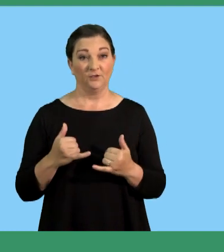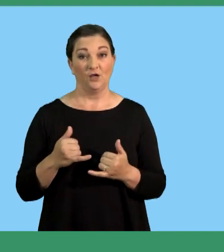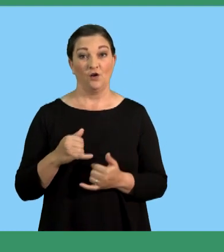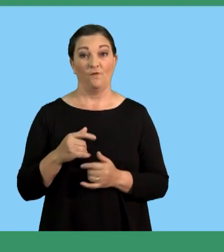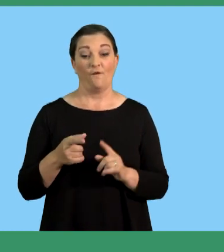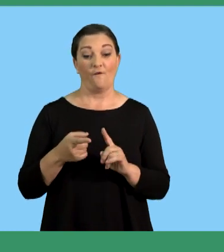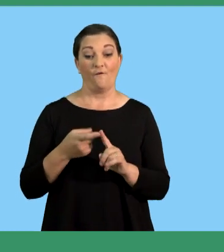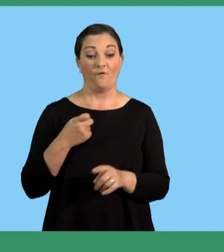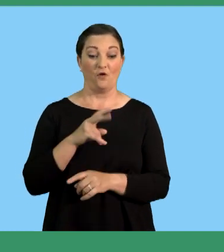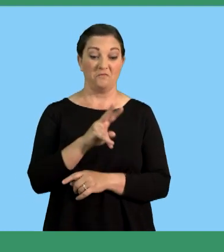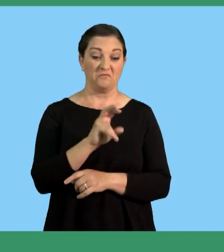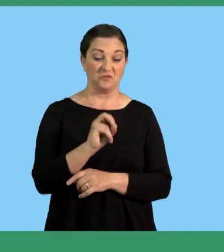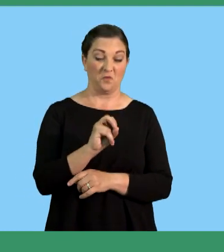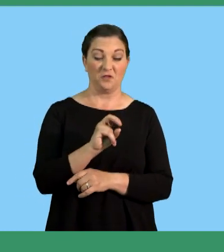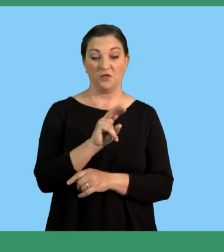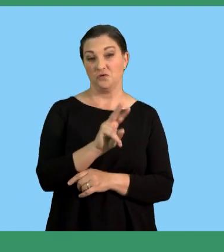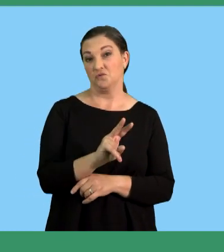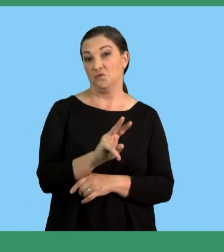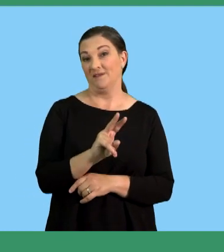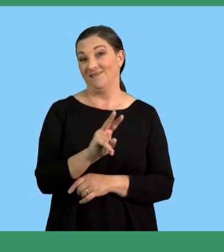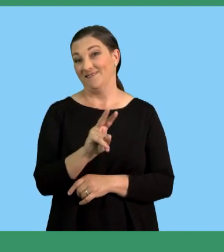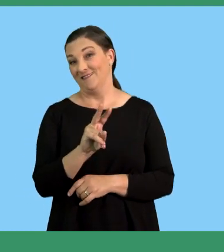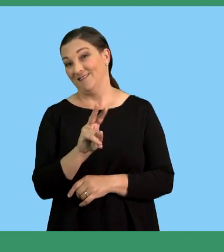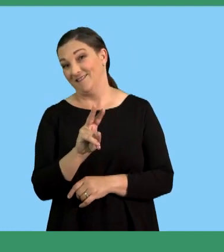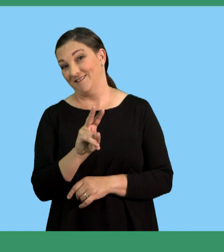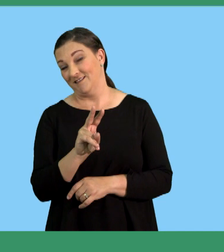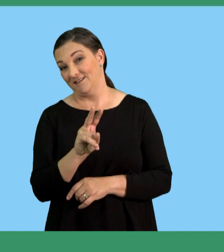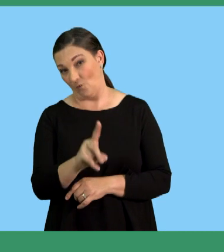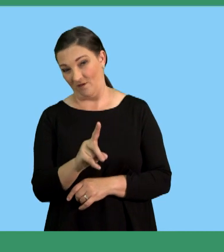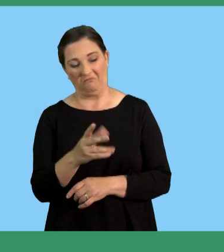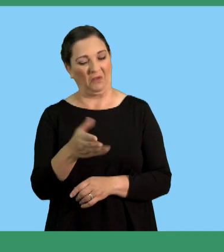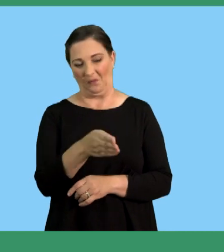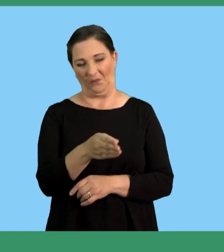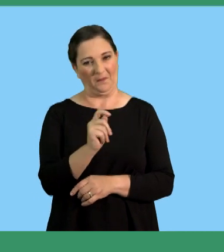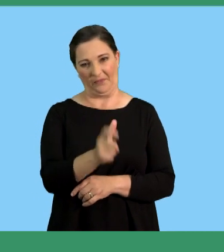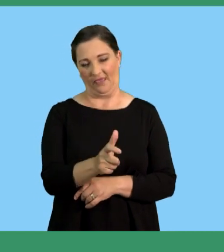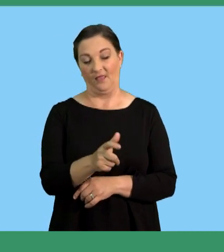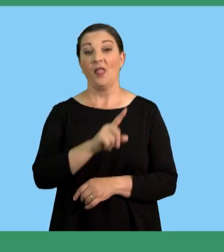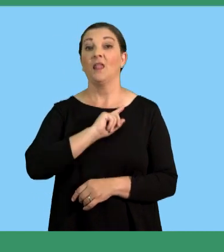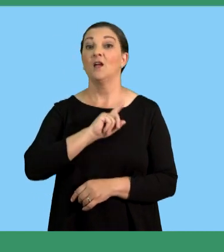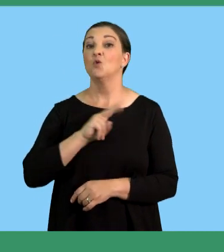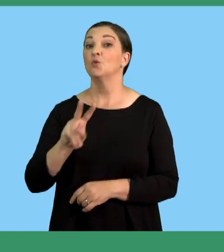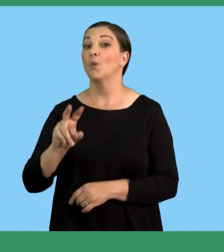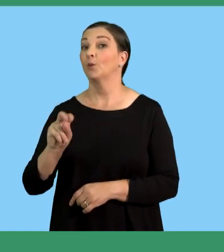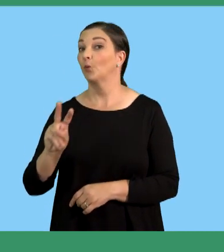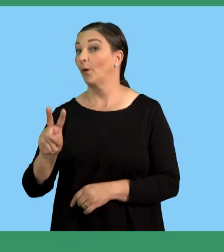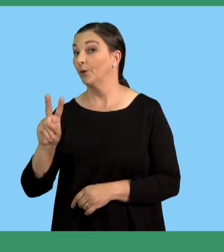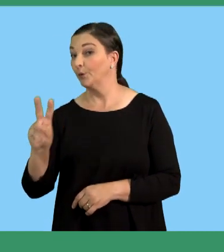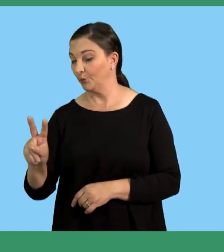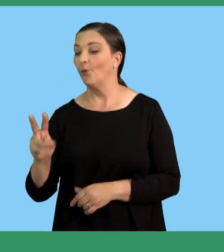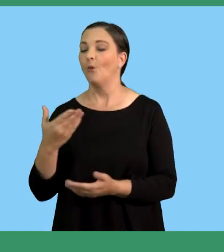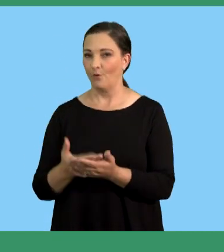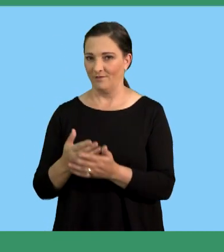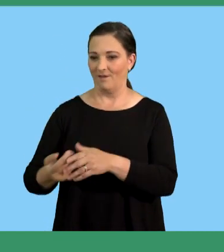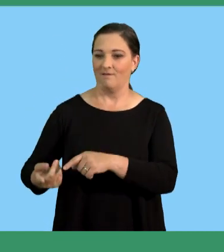in 2022 the investor will receive 40 because you're going to say 20 for 2021, 20,000 for the 2021, and 20,000